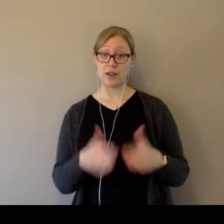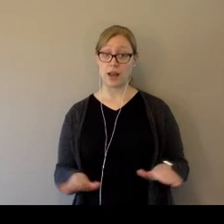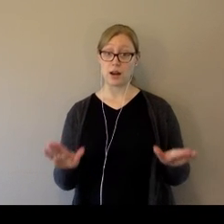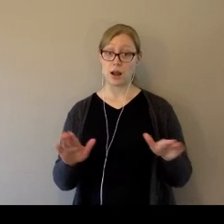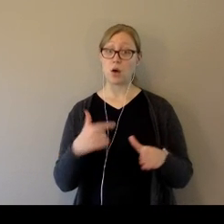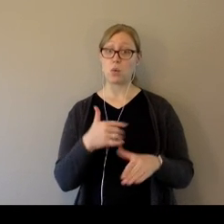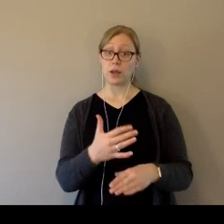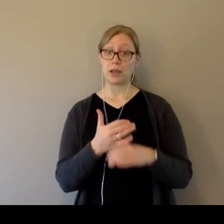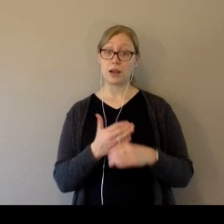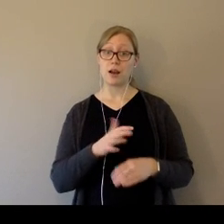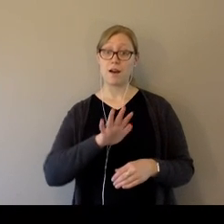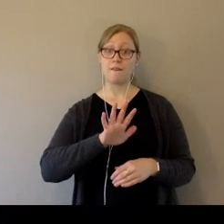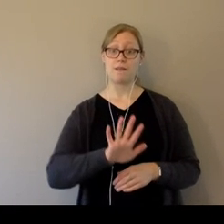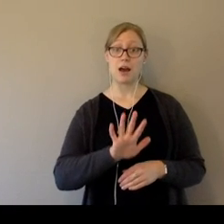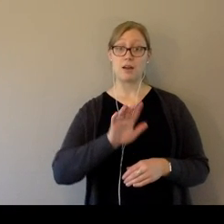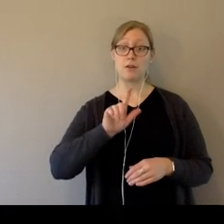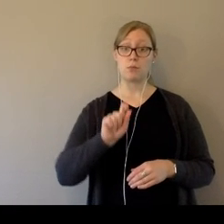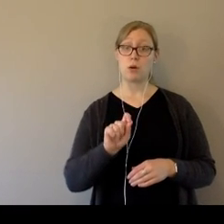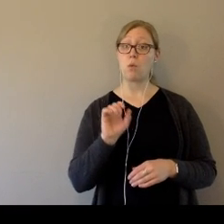get